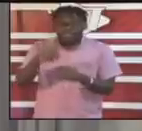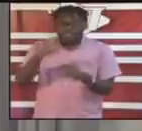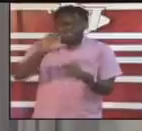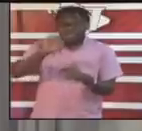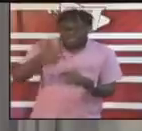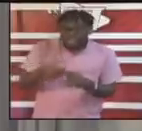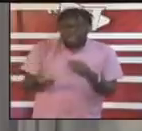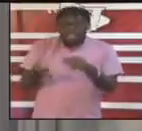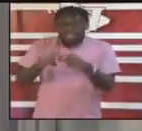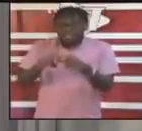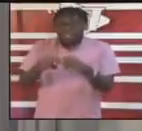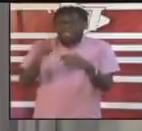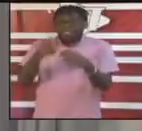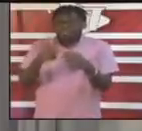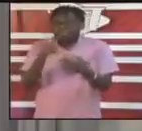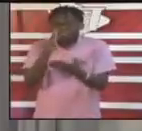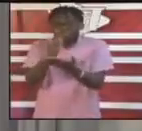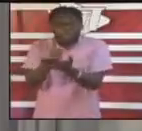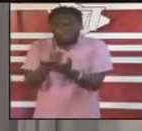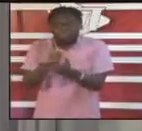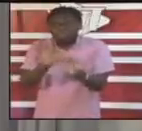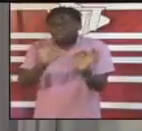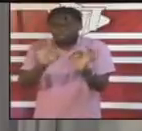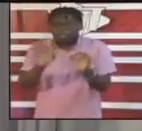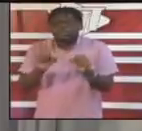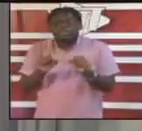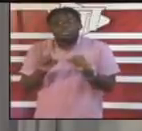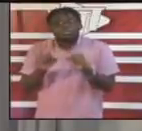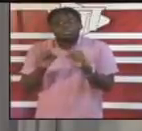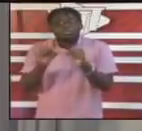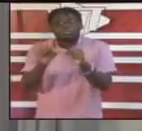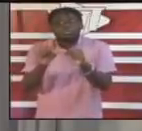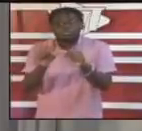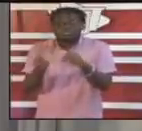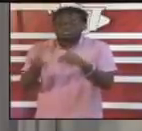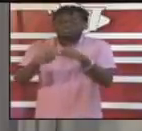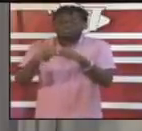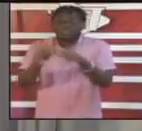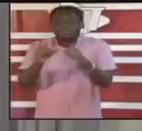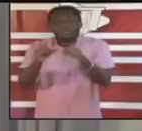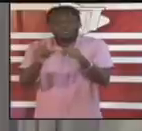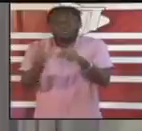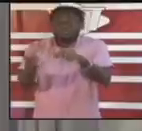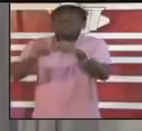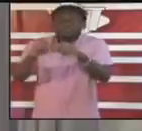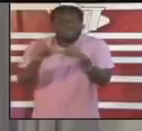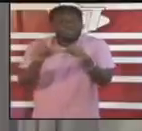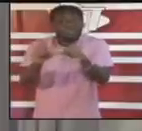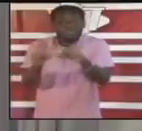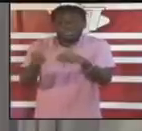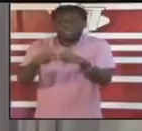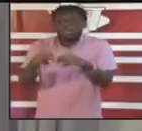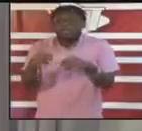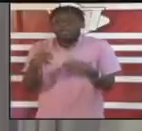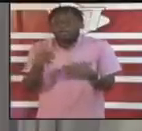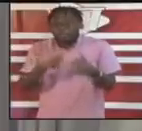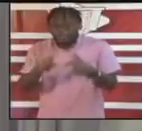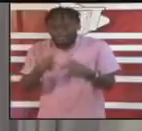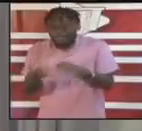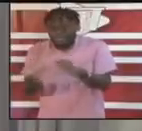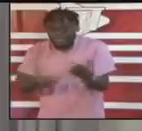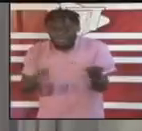What is going down, luckily, is the number of deaths. So the number of deaths are now in the vicinity of